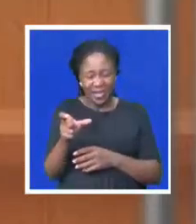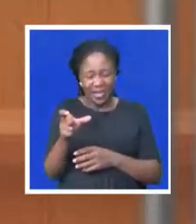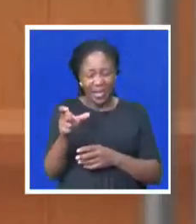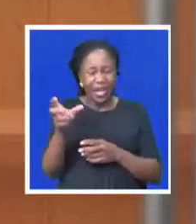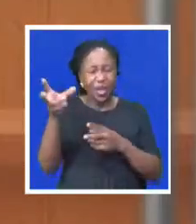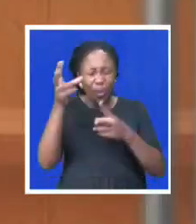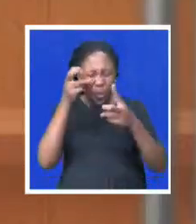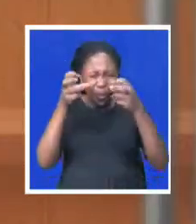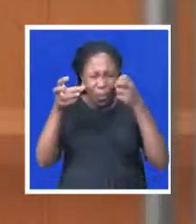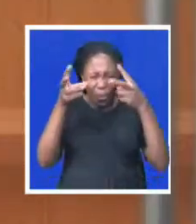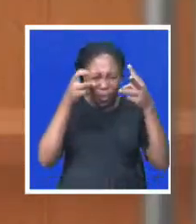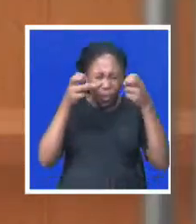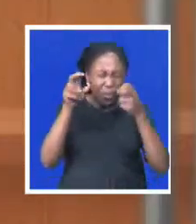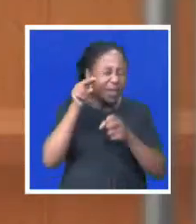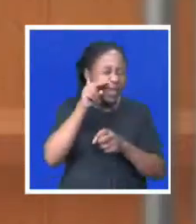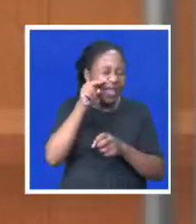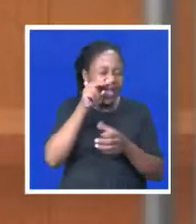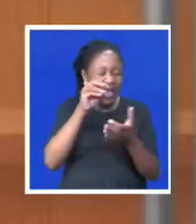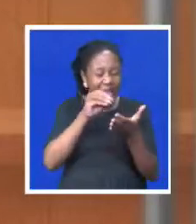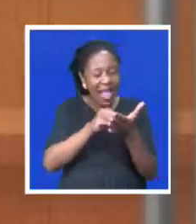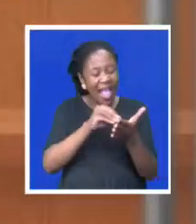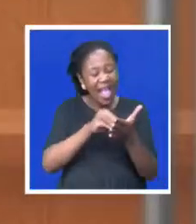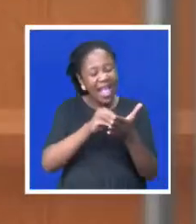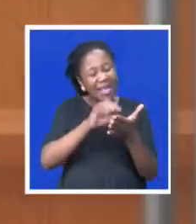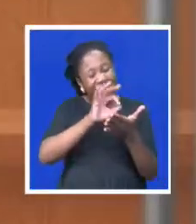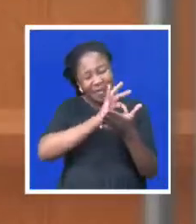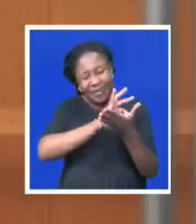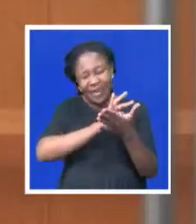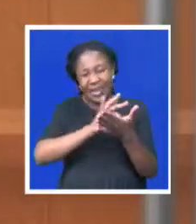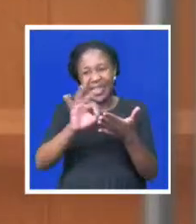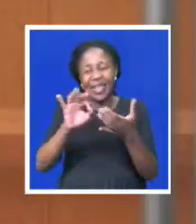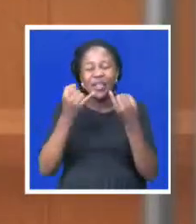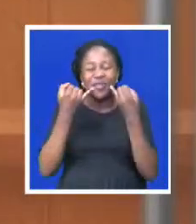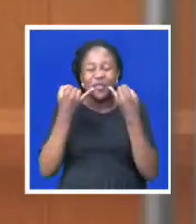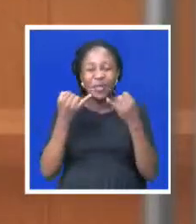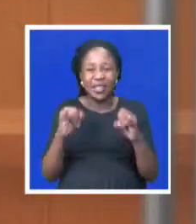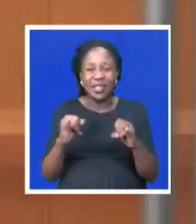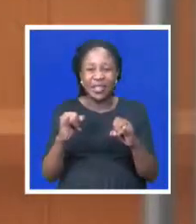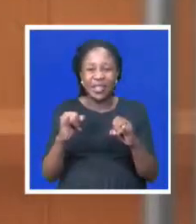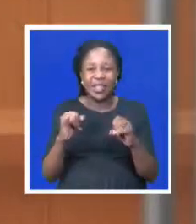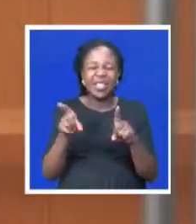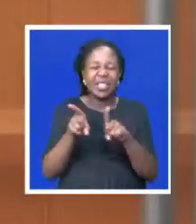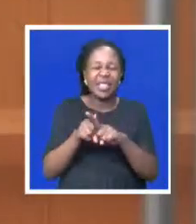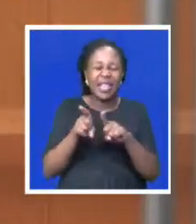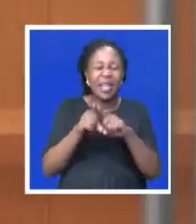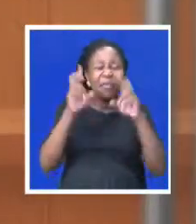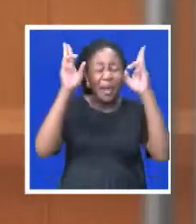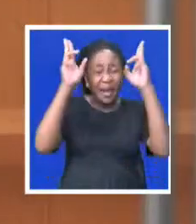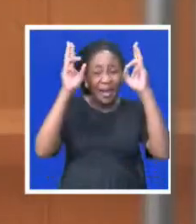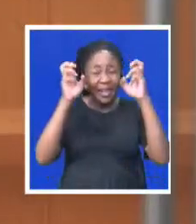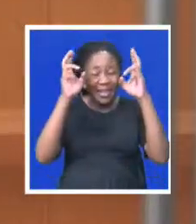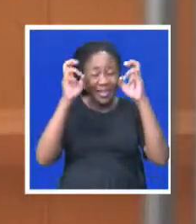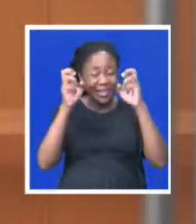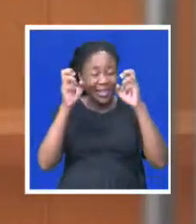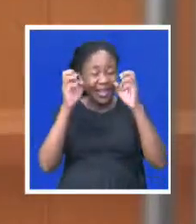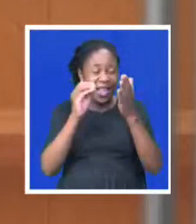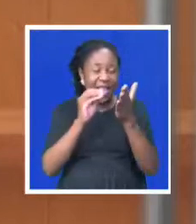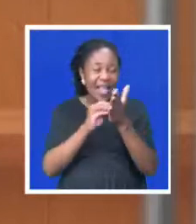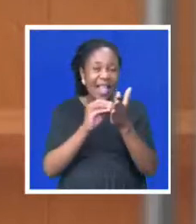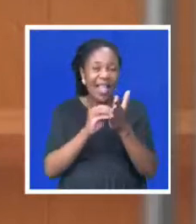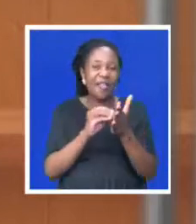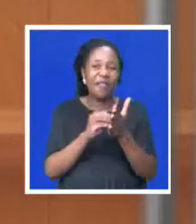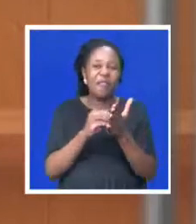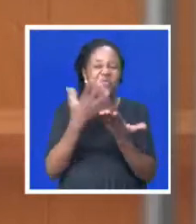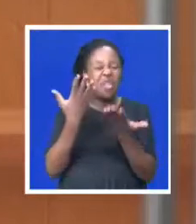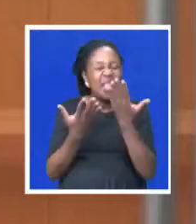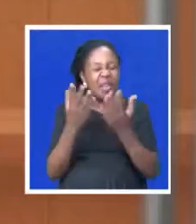be a clear message, or there should be a lesson that has to be learned by someone, or there should be a precaution,